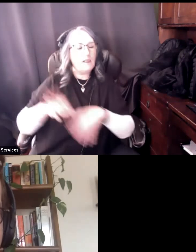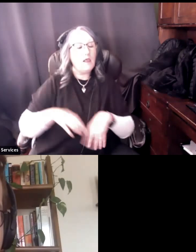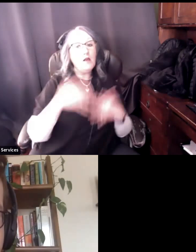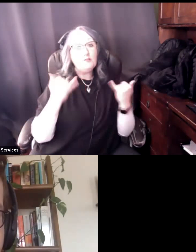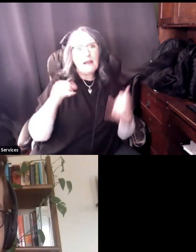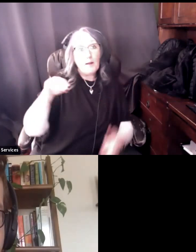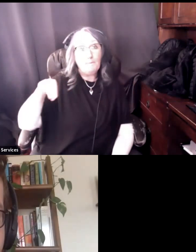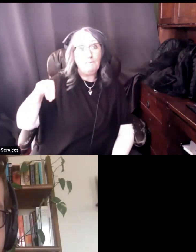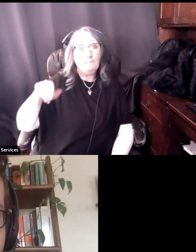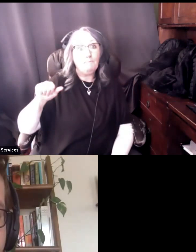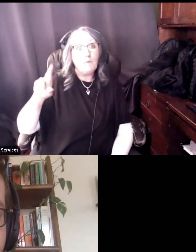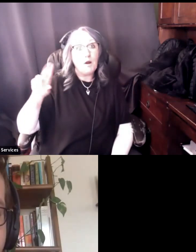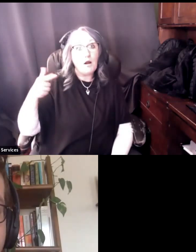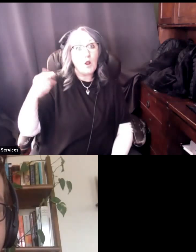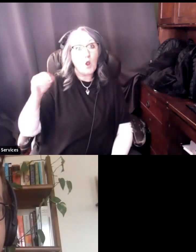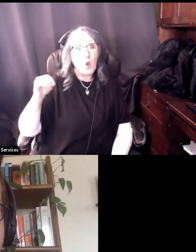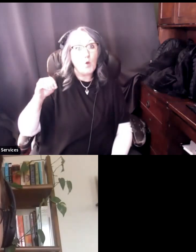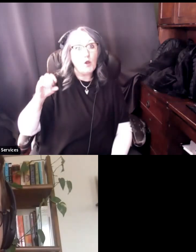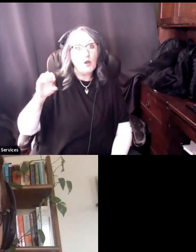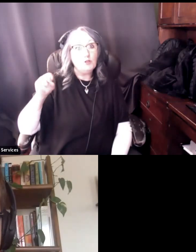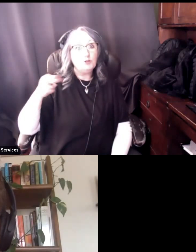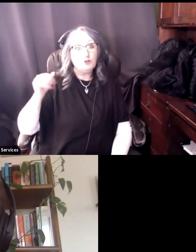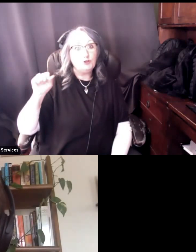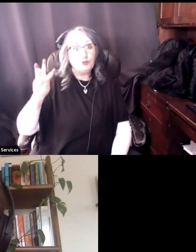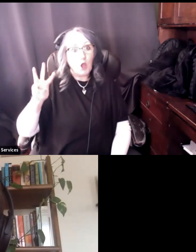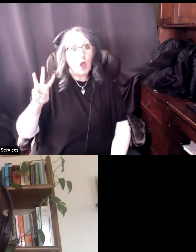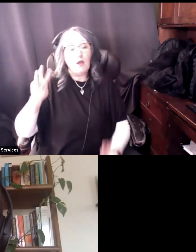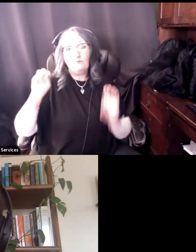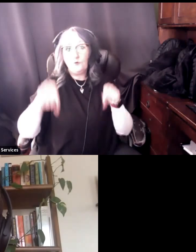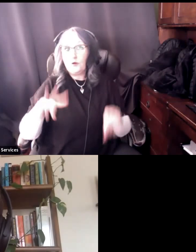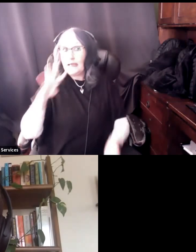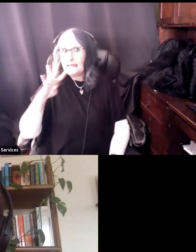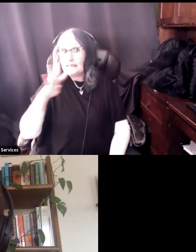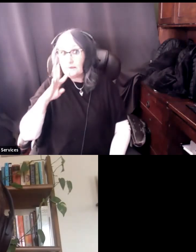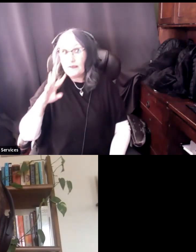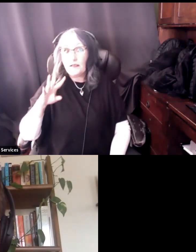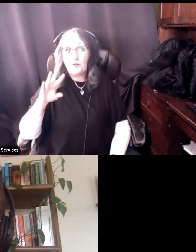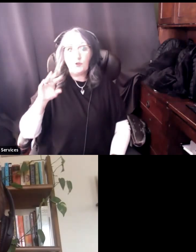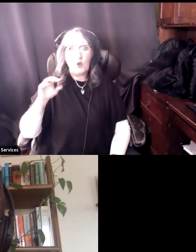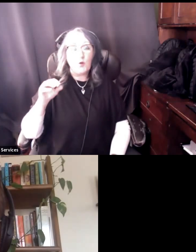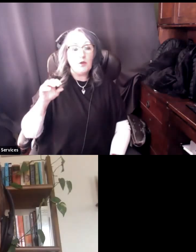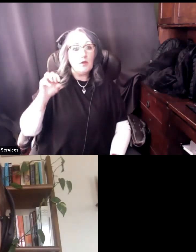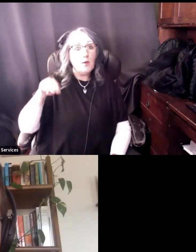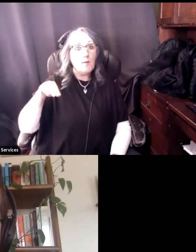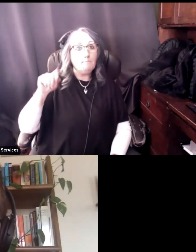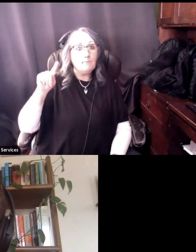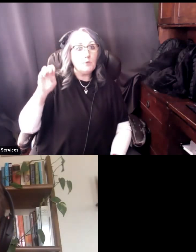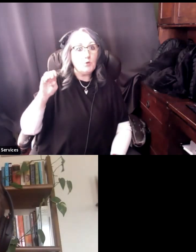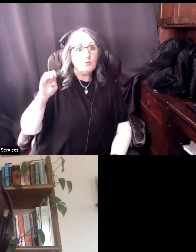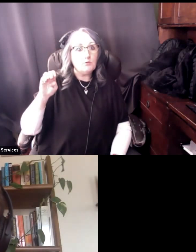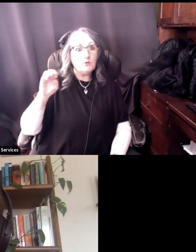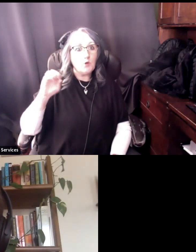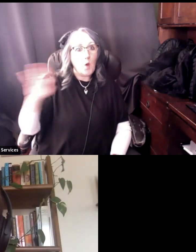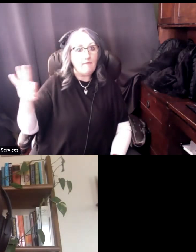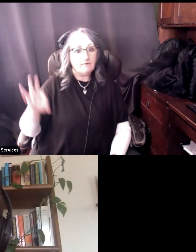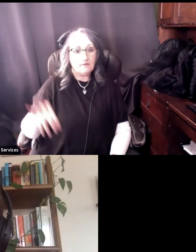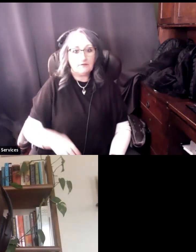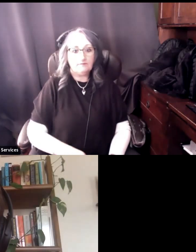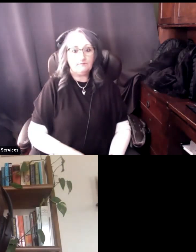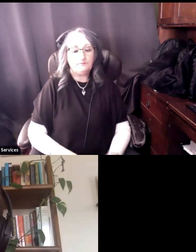I'm going to unmute you or allow you to talk. You just need now to unmute yourself and you can ask your question. Okay.